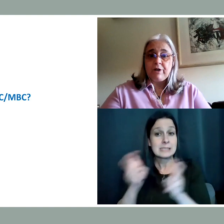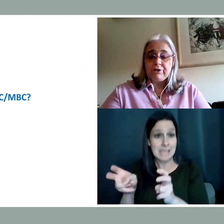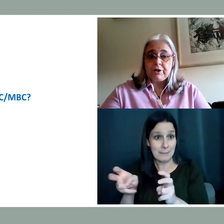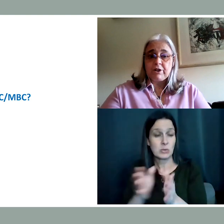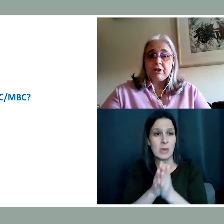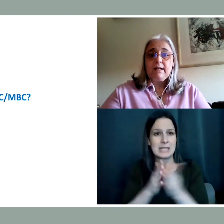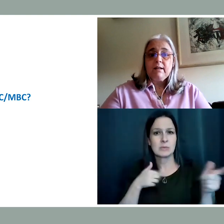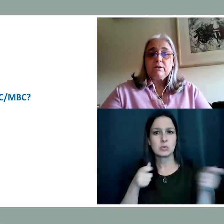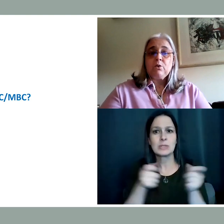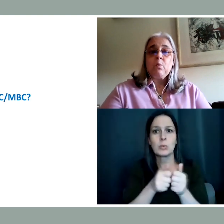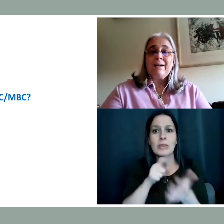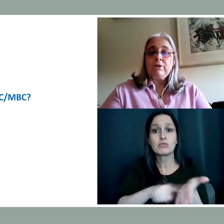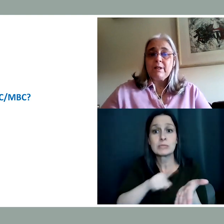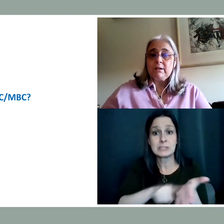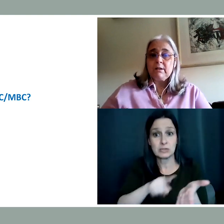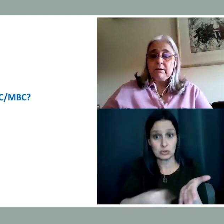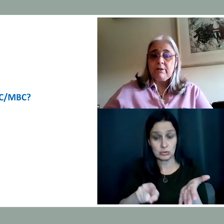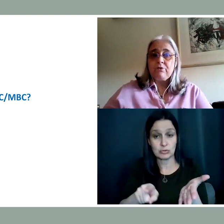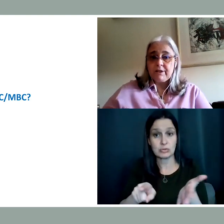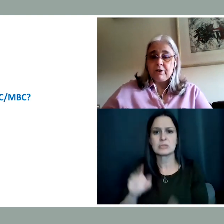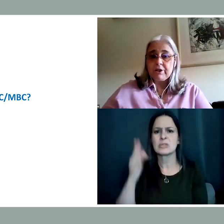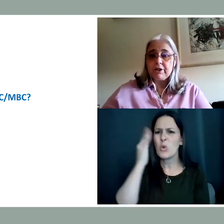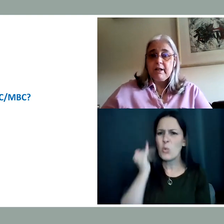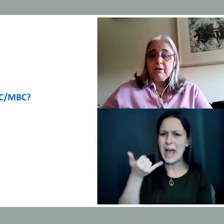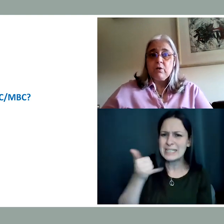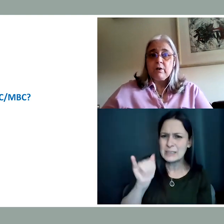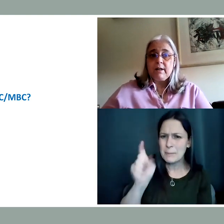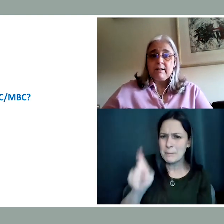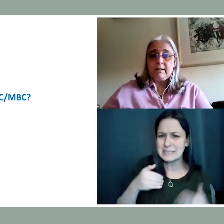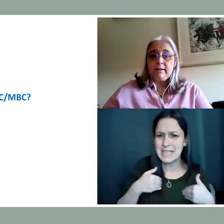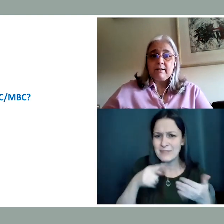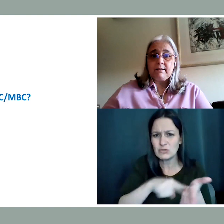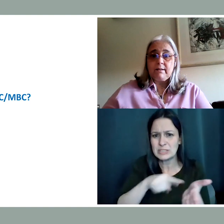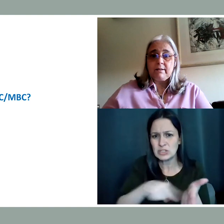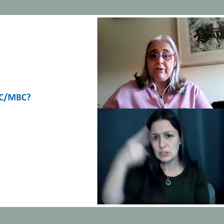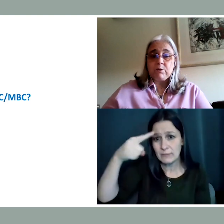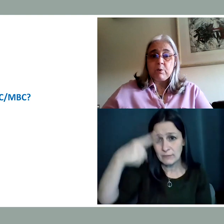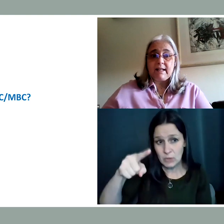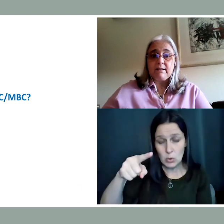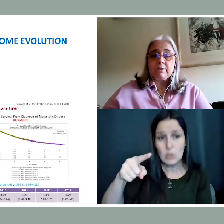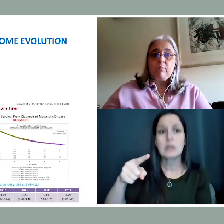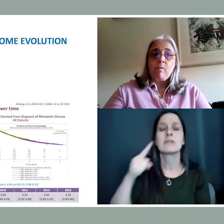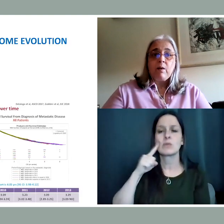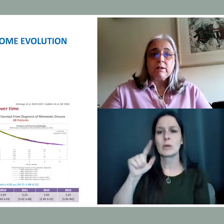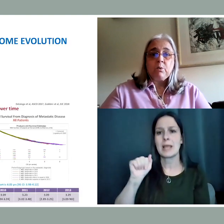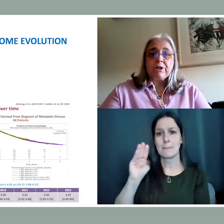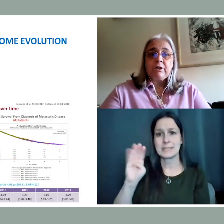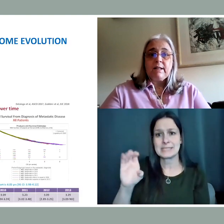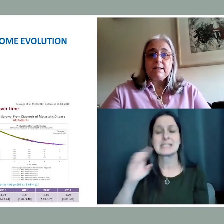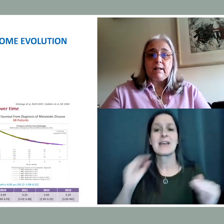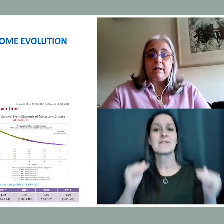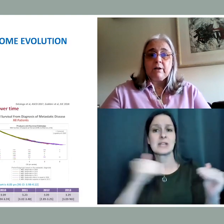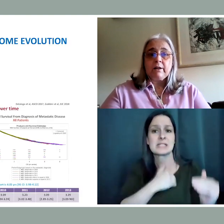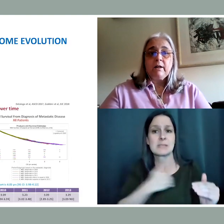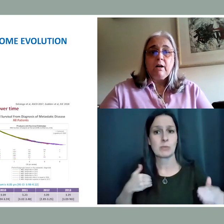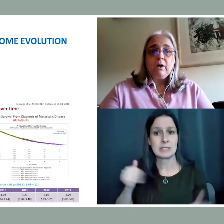with, research. So why do we still need research for advanced breast cancer? So what you can